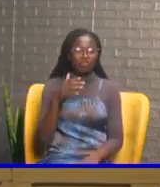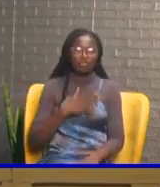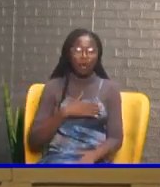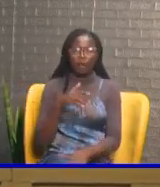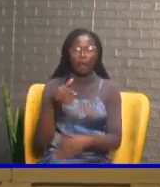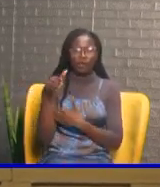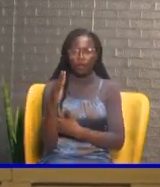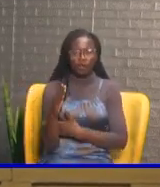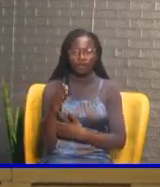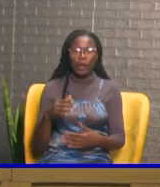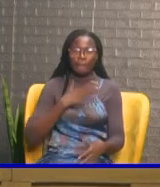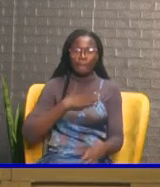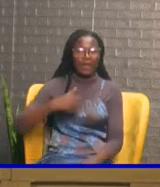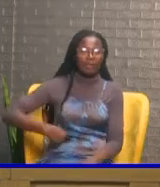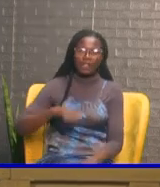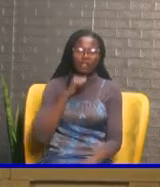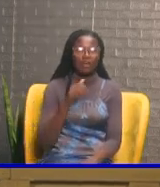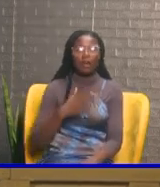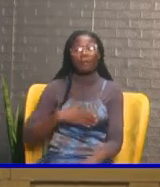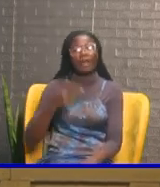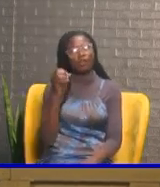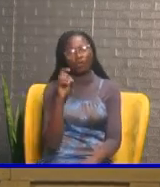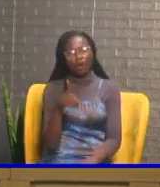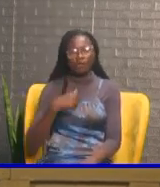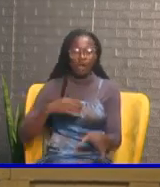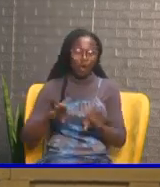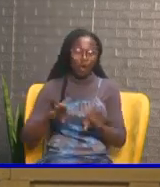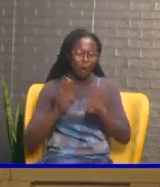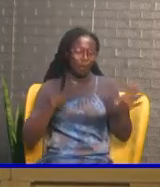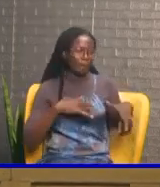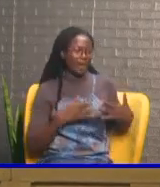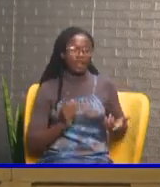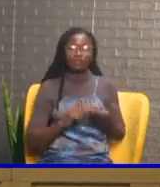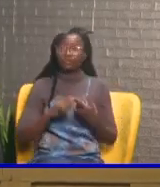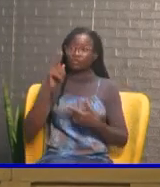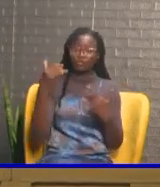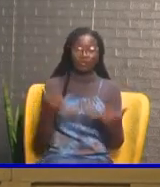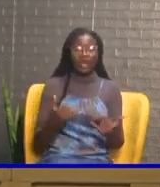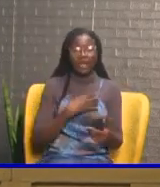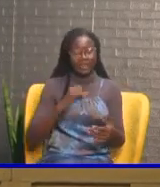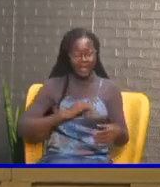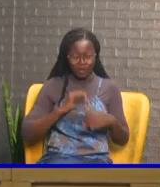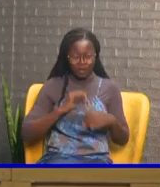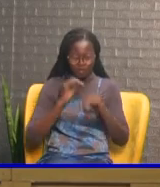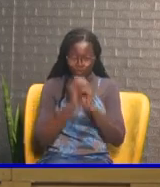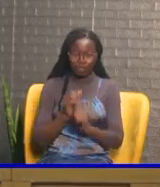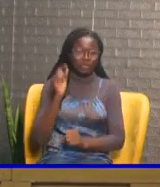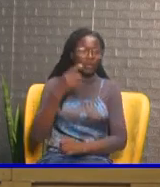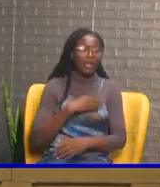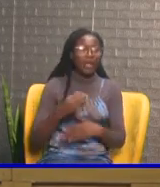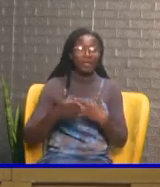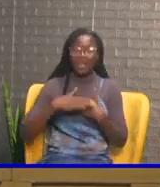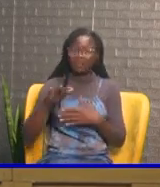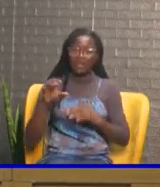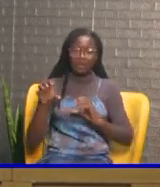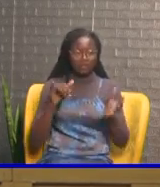My belly is not my God. I open my heart to you at this point and I worship you. And after I do